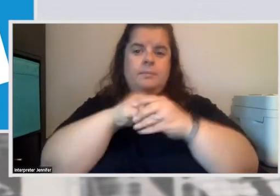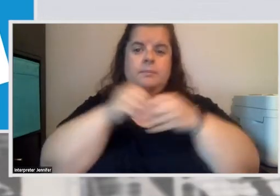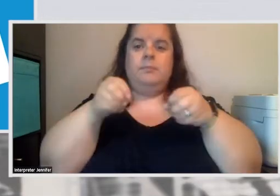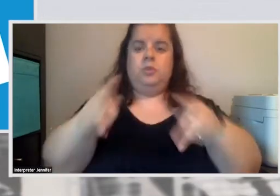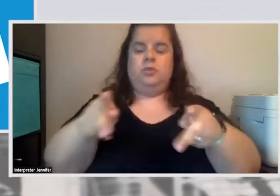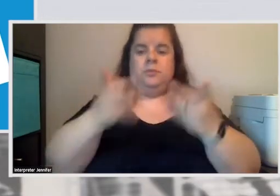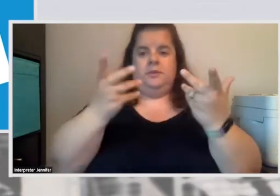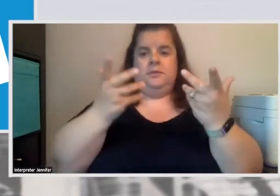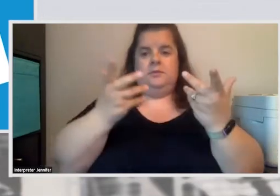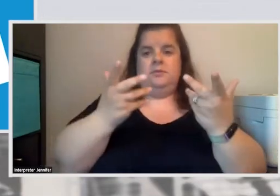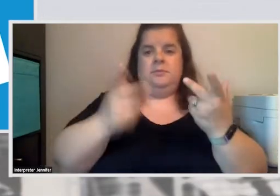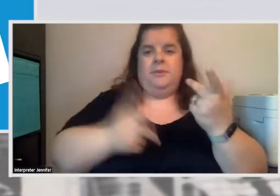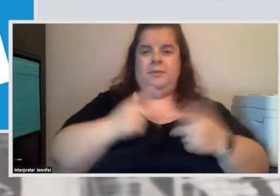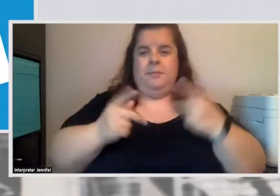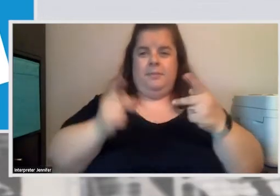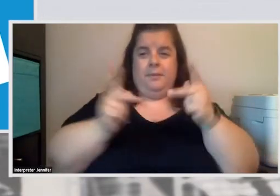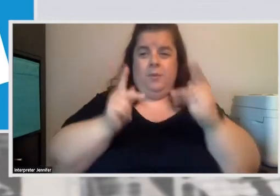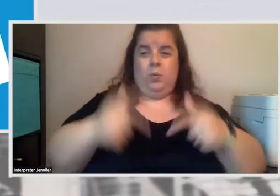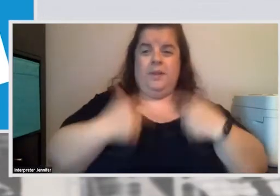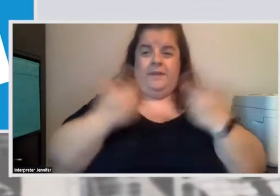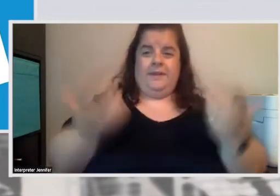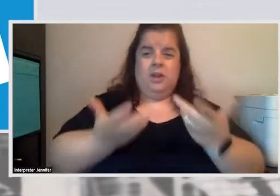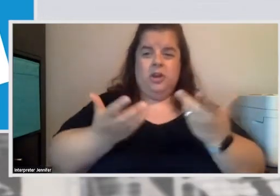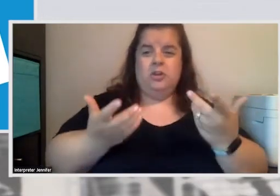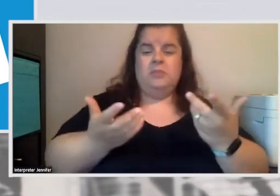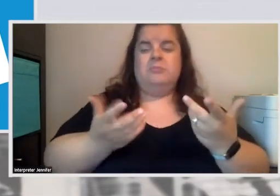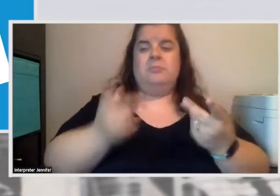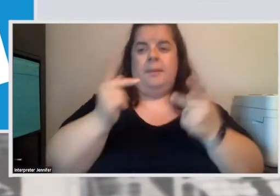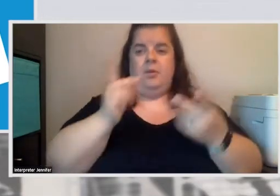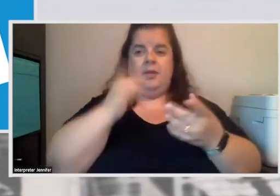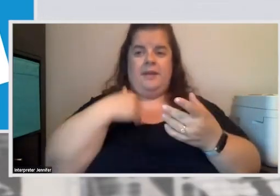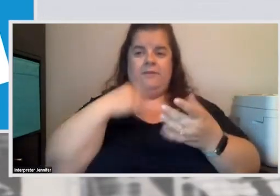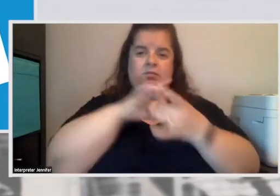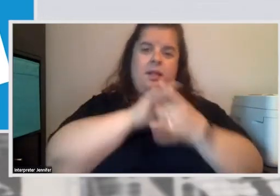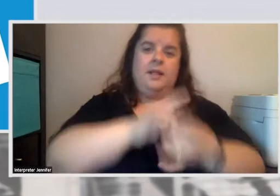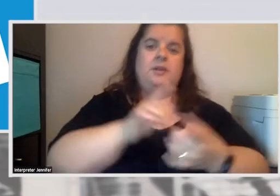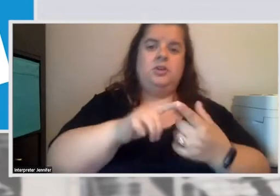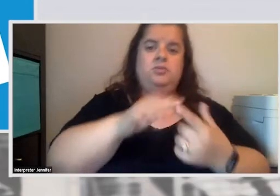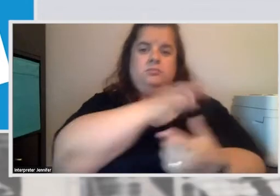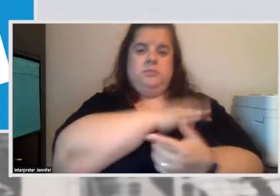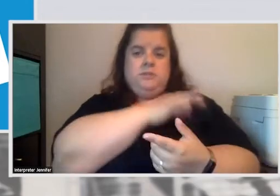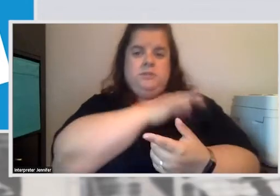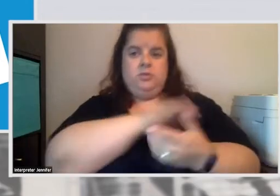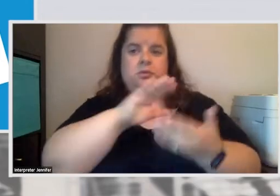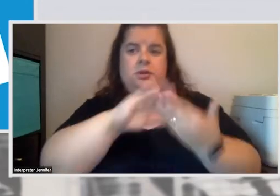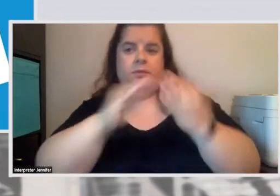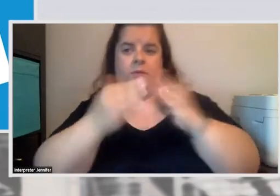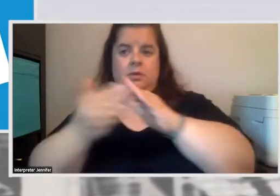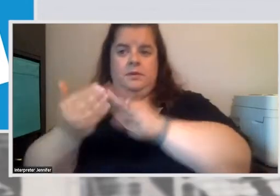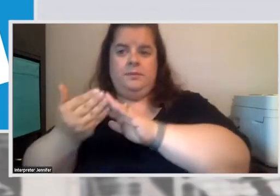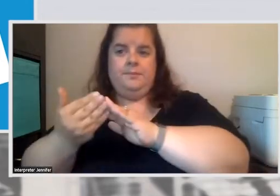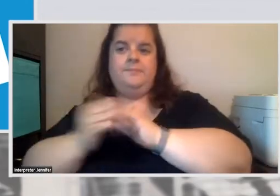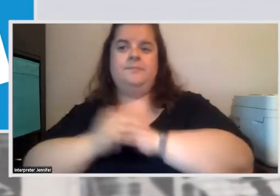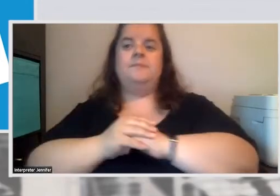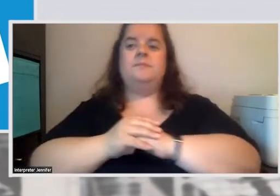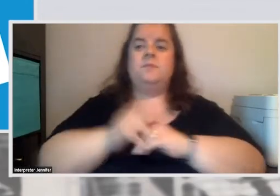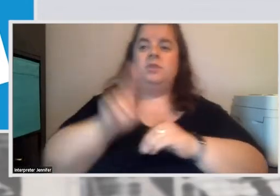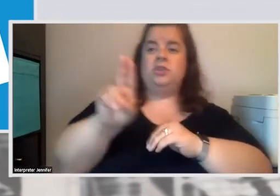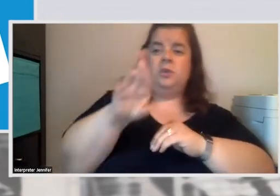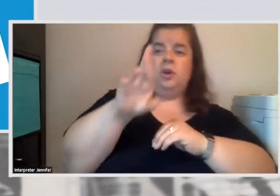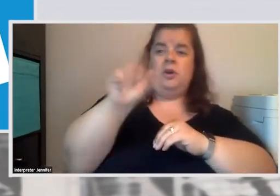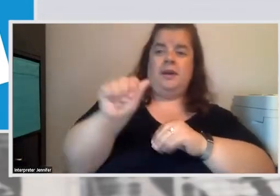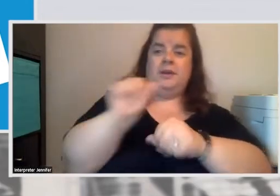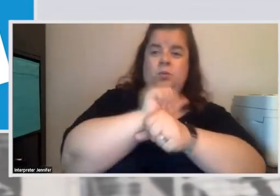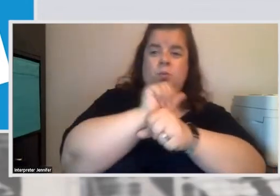communities. For me, when I read this, and I always think of this just in terms of our work, the URA really exists to work on behalf of the city